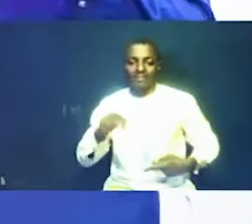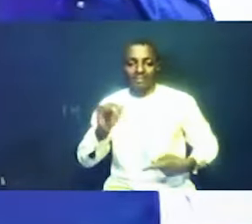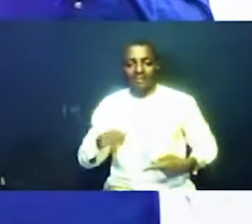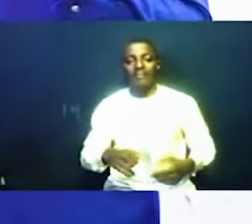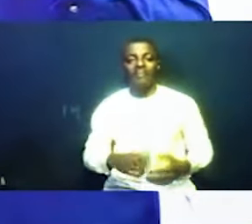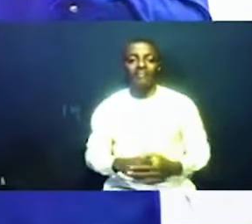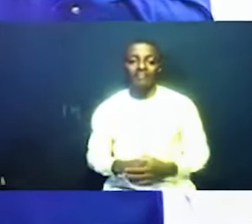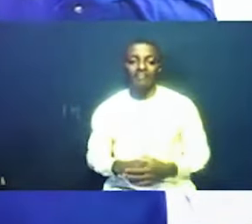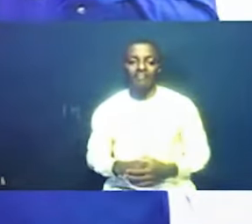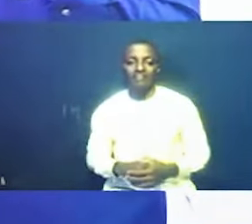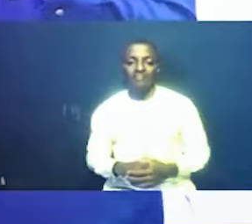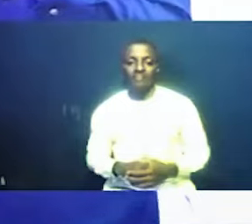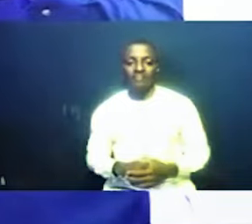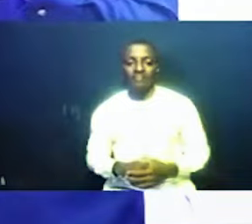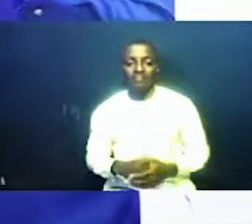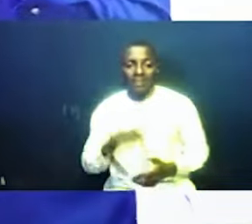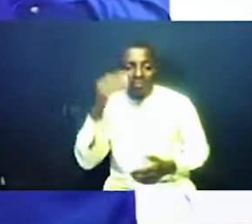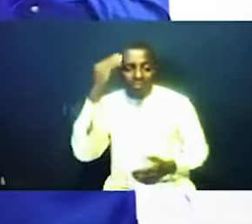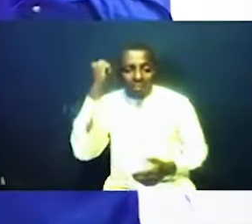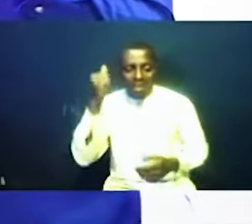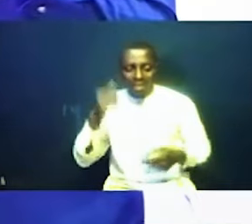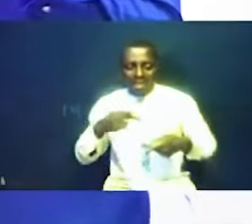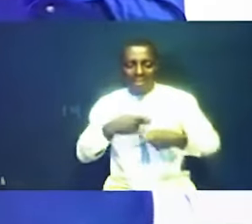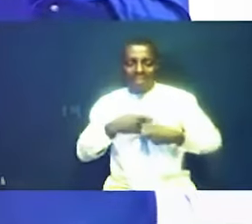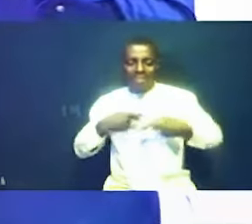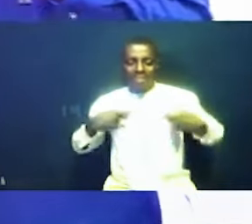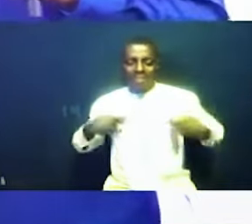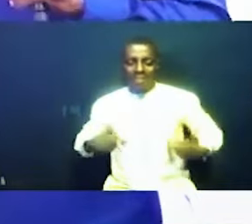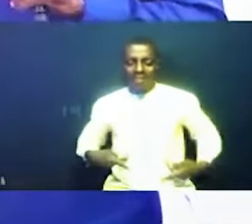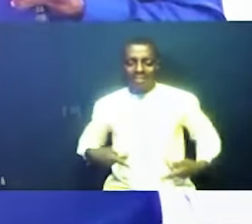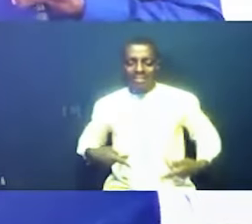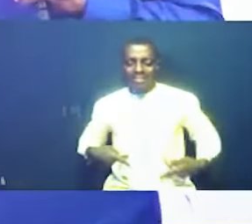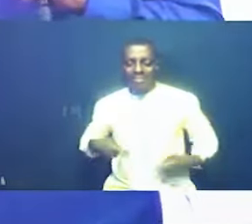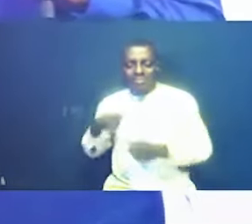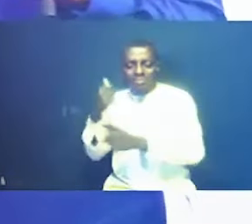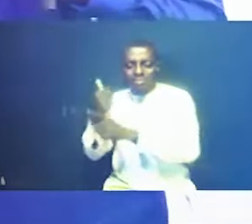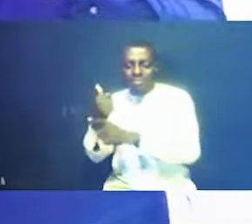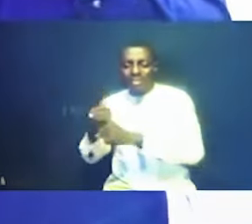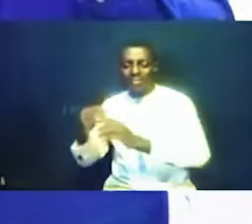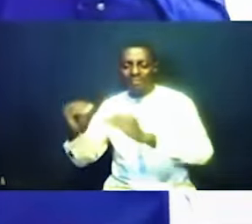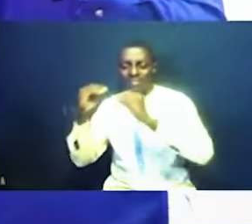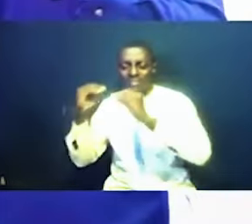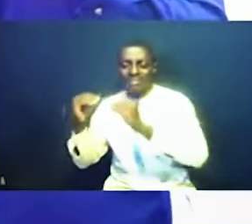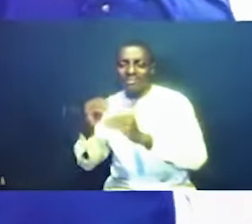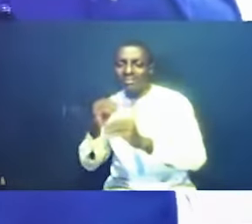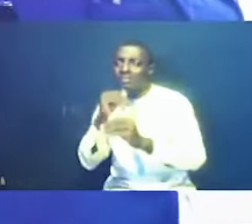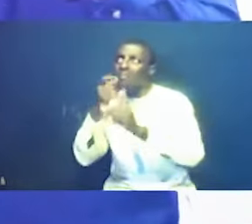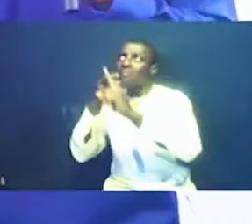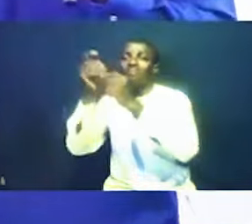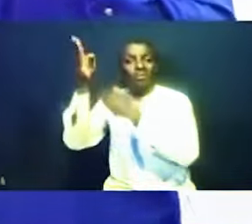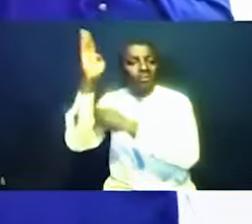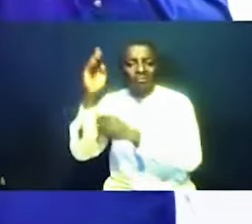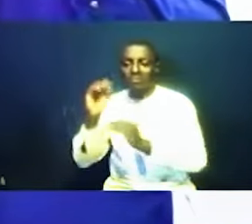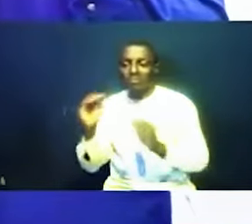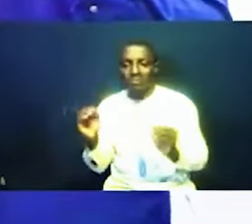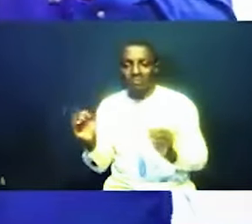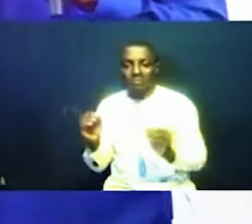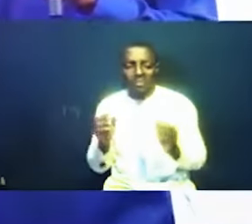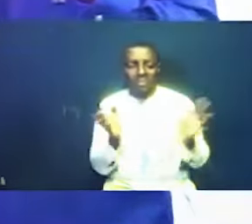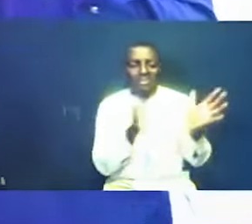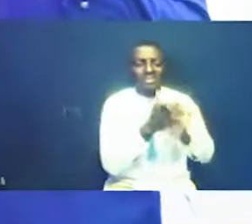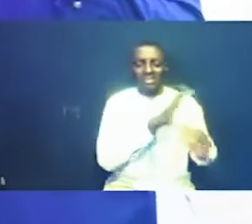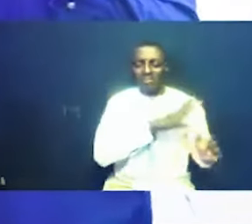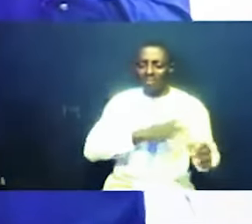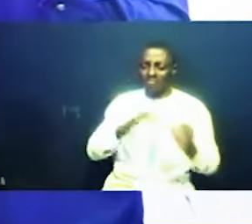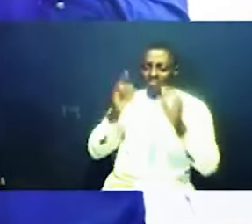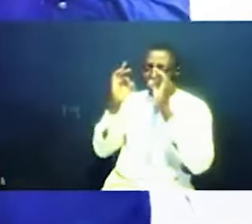Casa or Matthew as empire. Because their teaching was not from God, and Jesus had to uproot it. It sounds like no one church in free radi, not necessary,